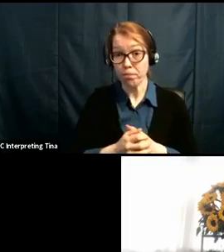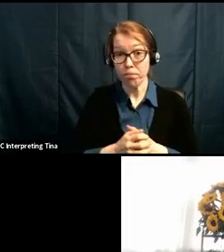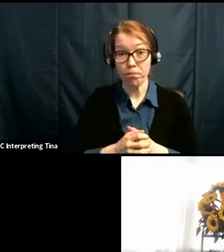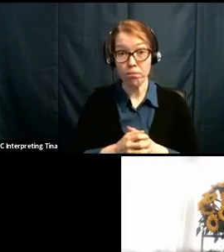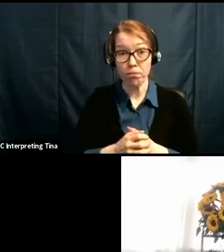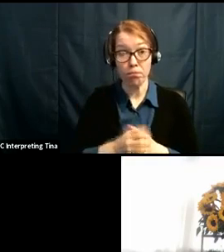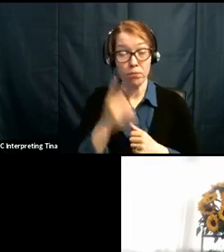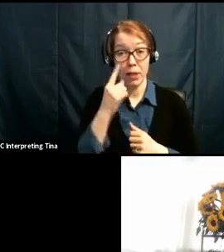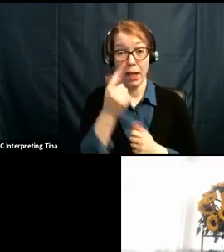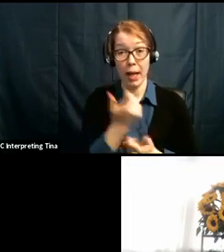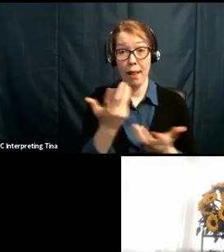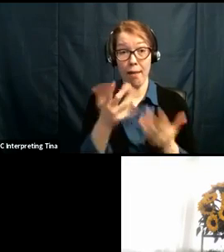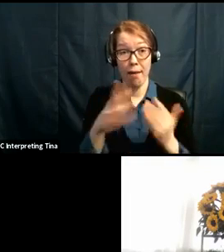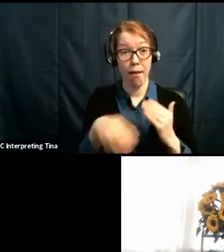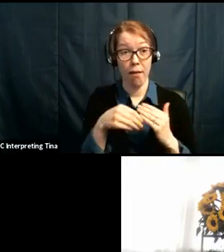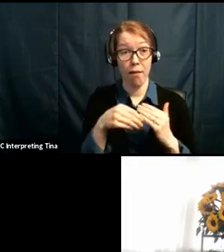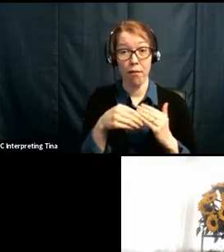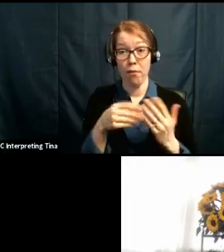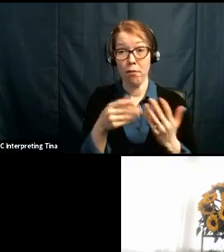Anything for